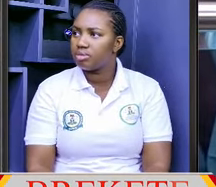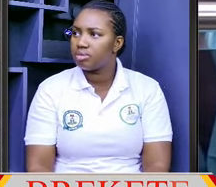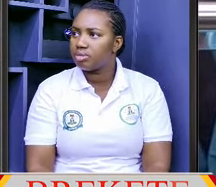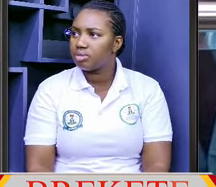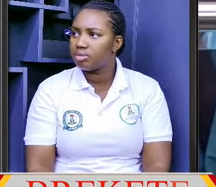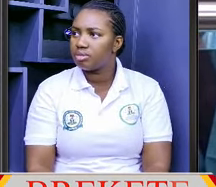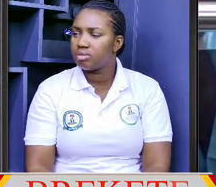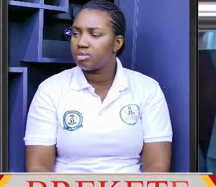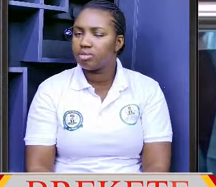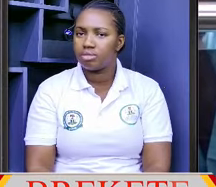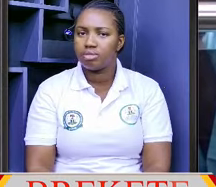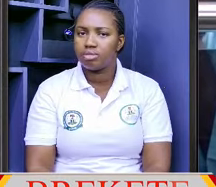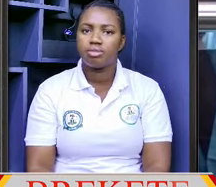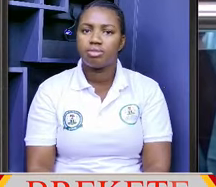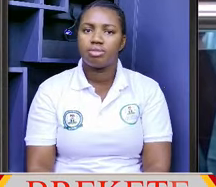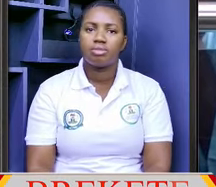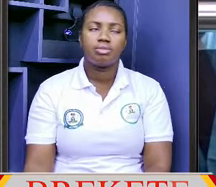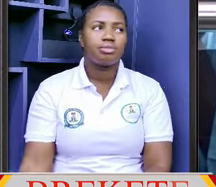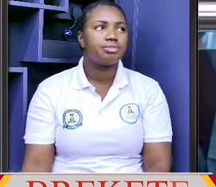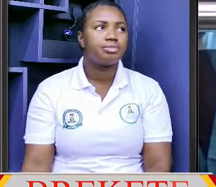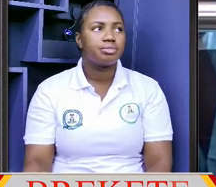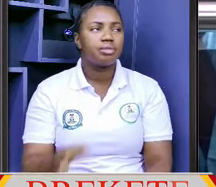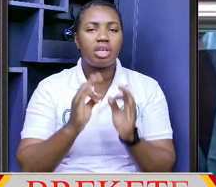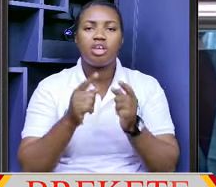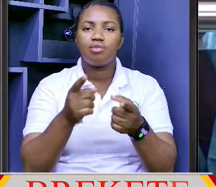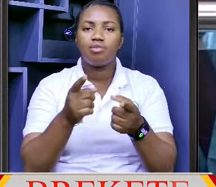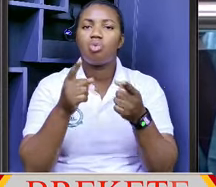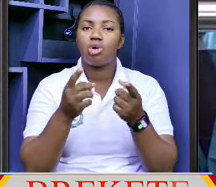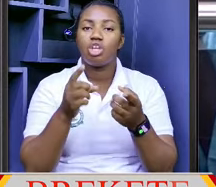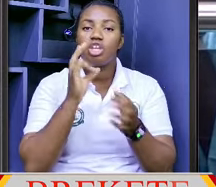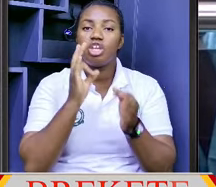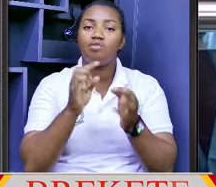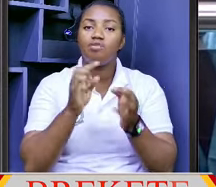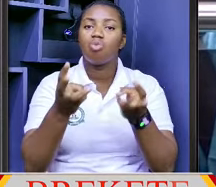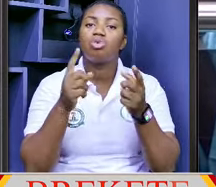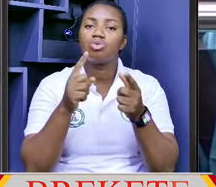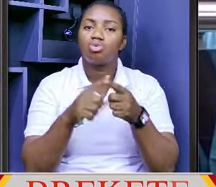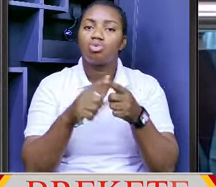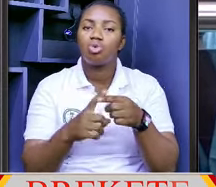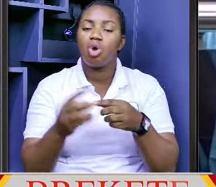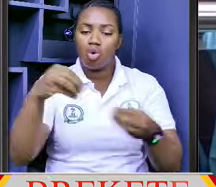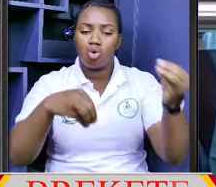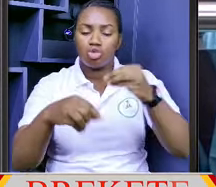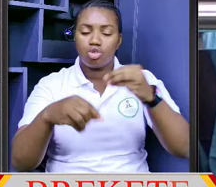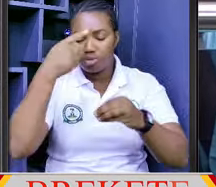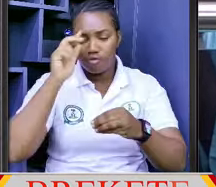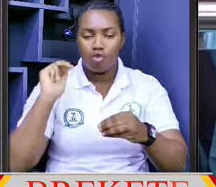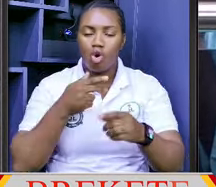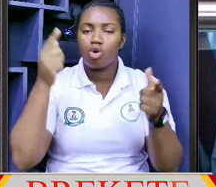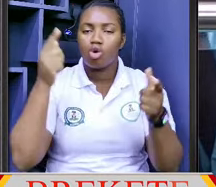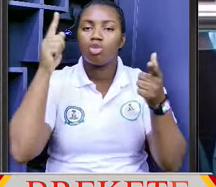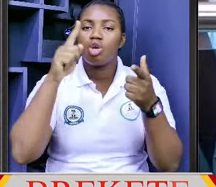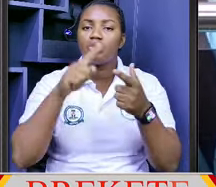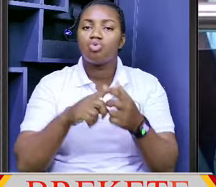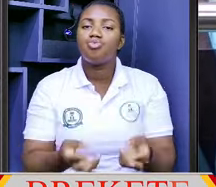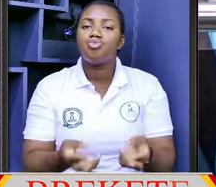If you want to contribute for us to raise this 1 million naira and what is left is